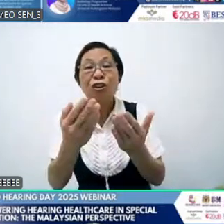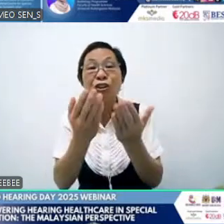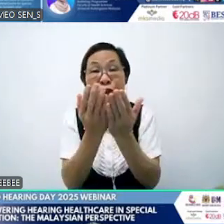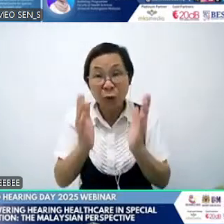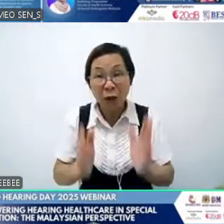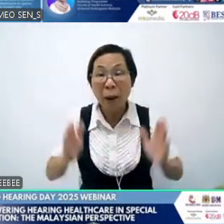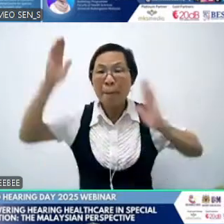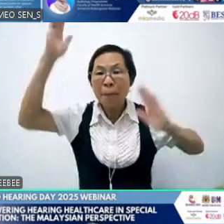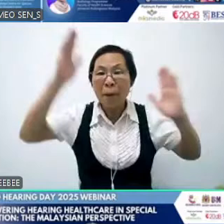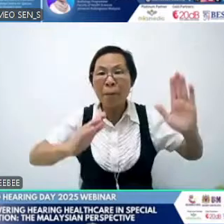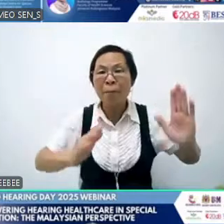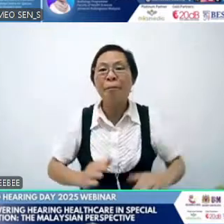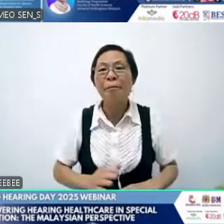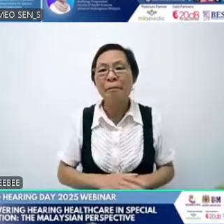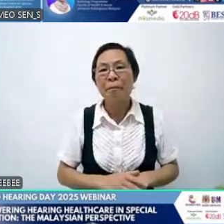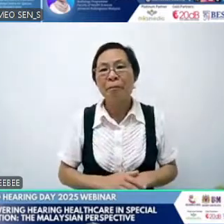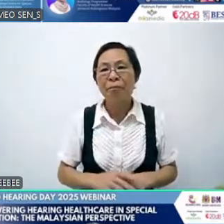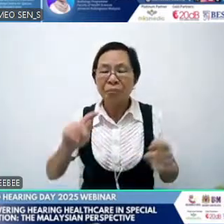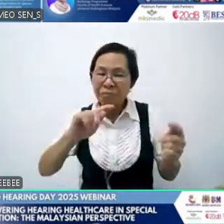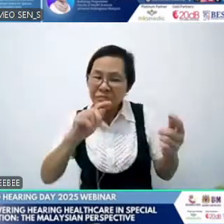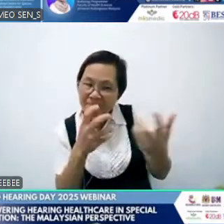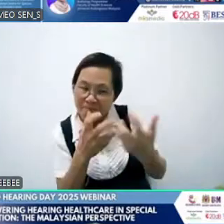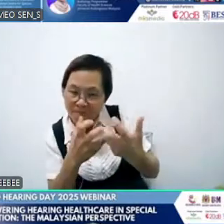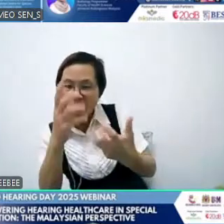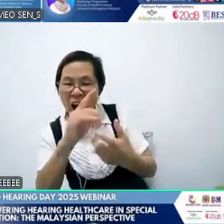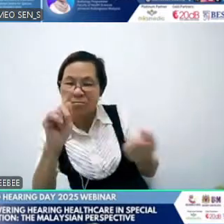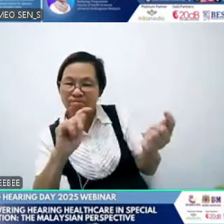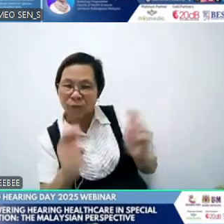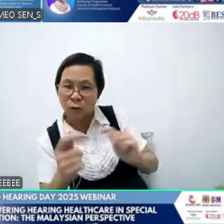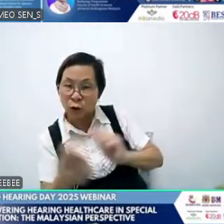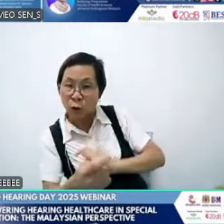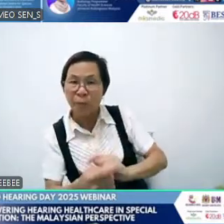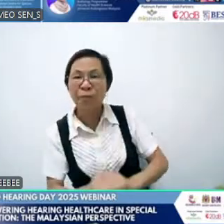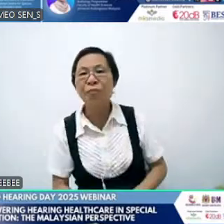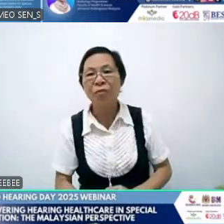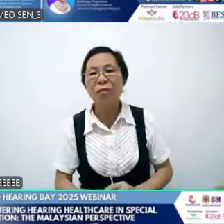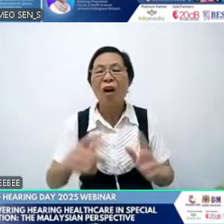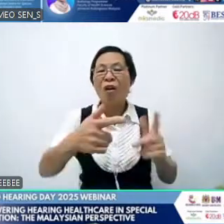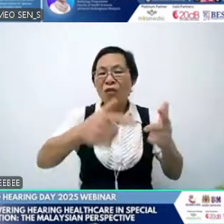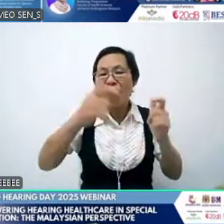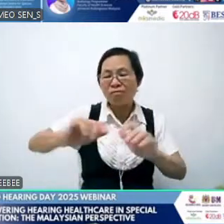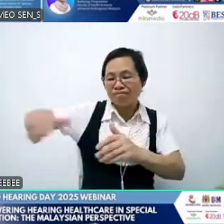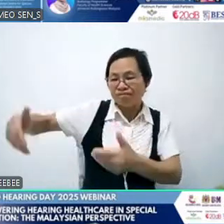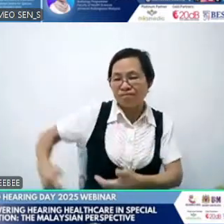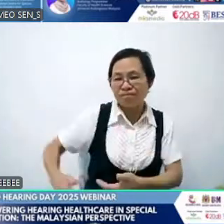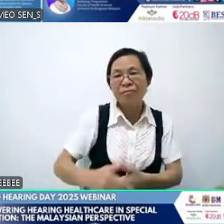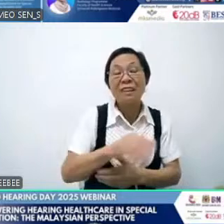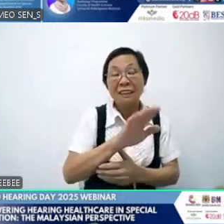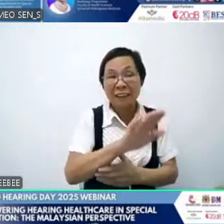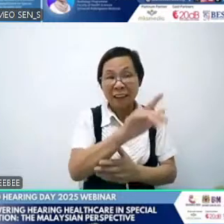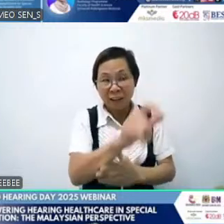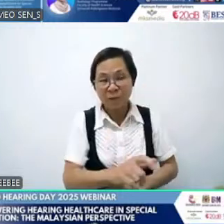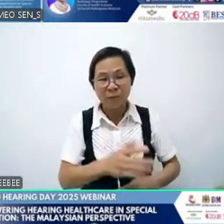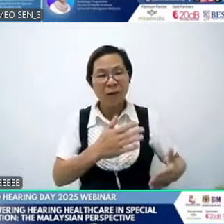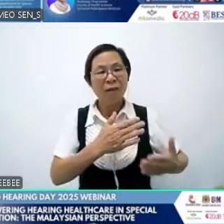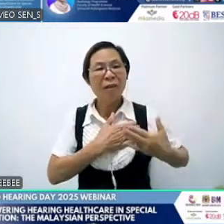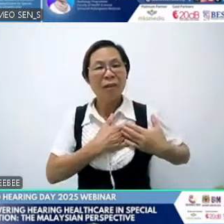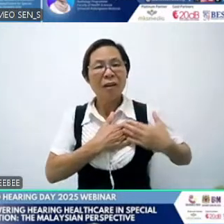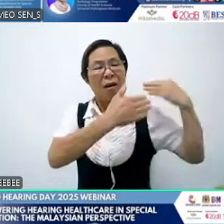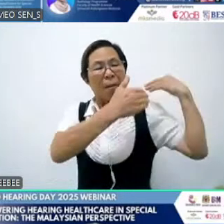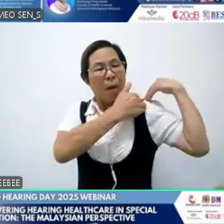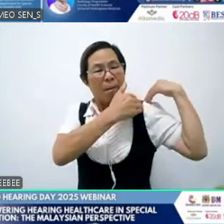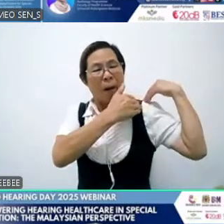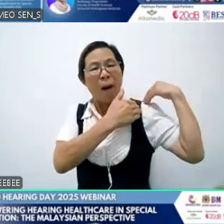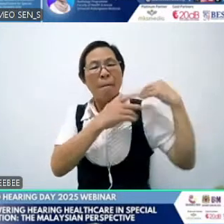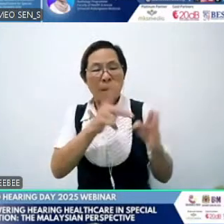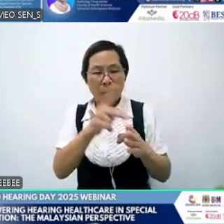of accommodations and modifications. A quick introduction of Ms. Nur Fatehah. She is a dedicated professional in